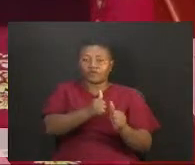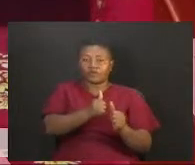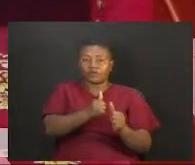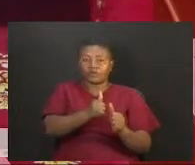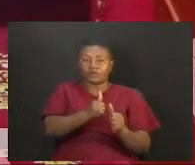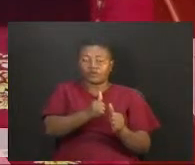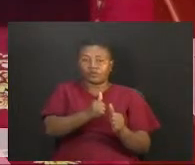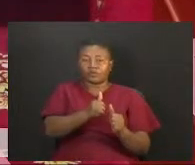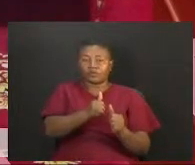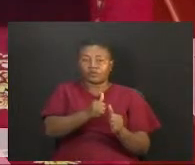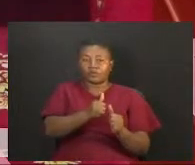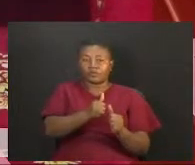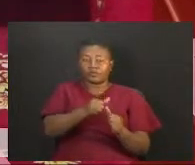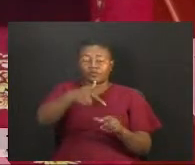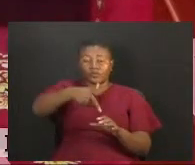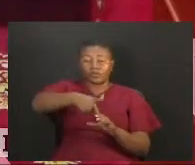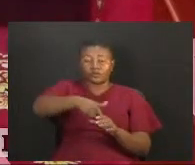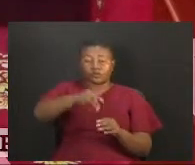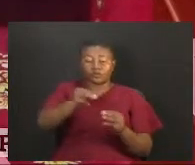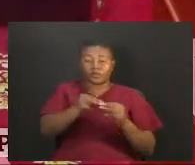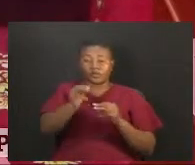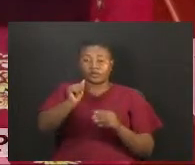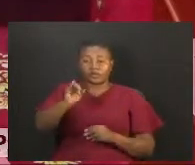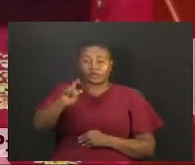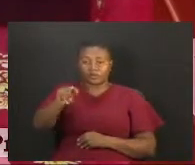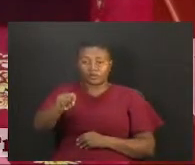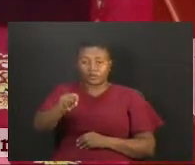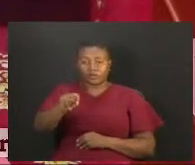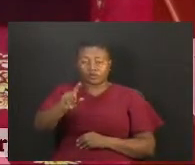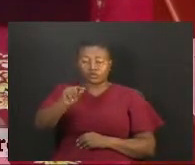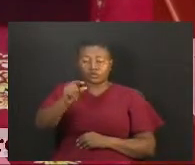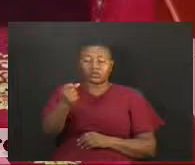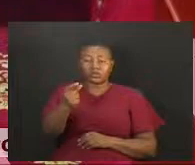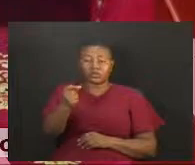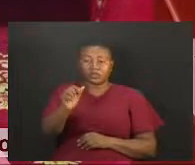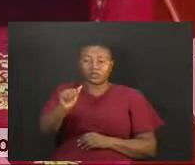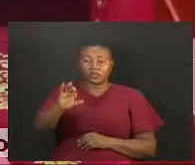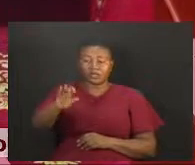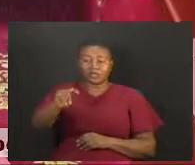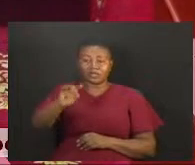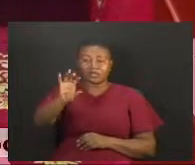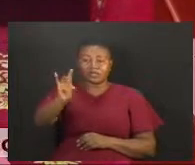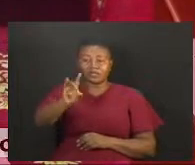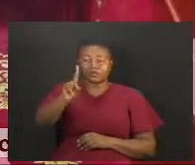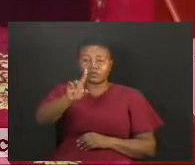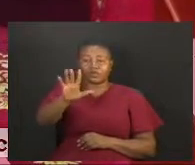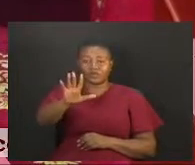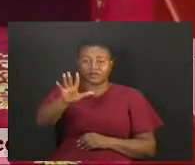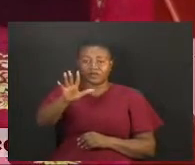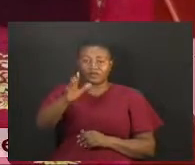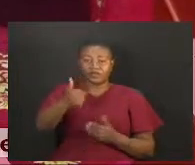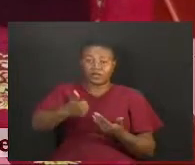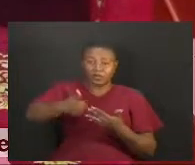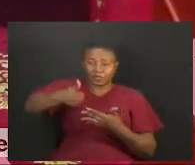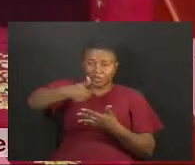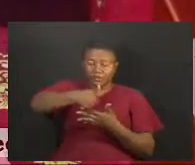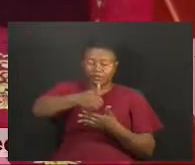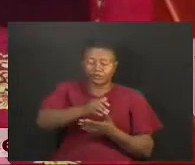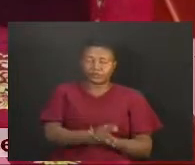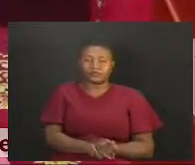Management Act 2011, Act 815, as amended, Mr. Speaker. Mr.